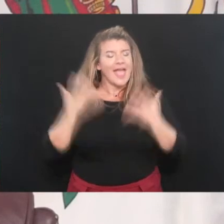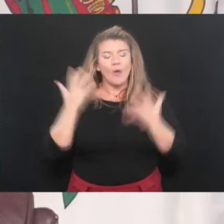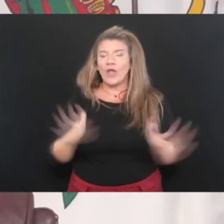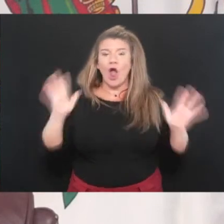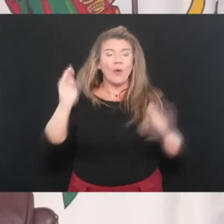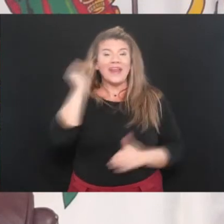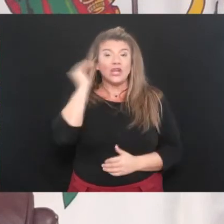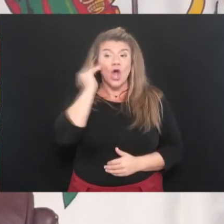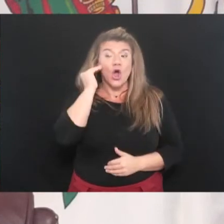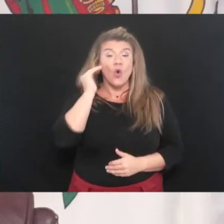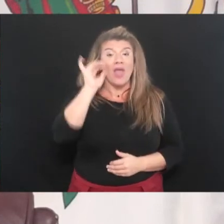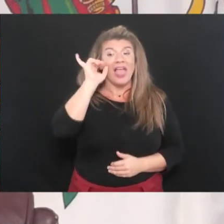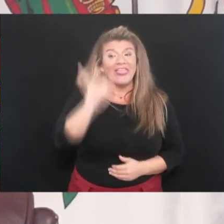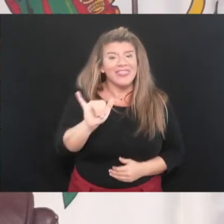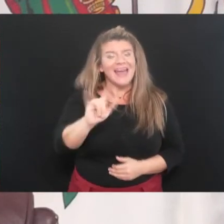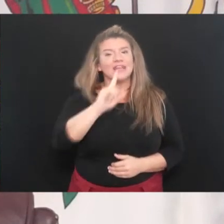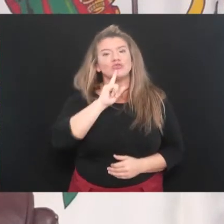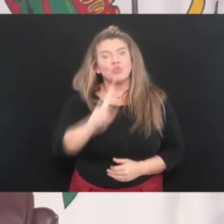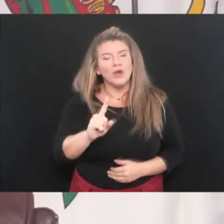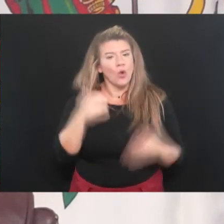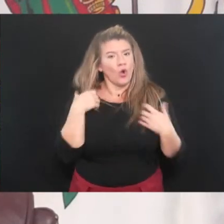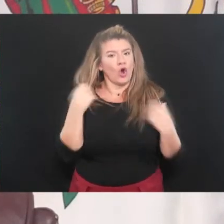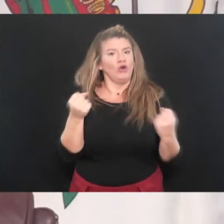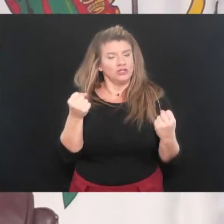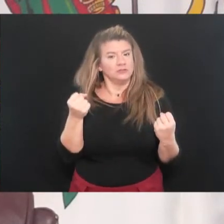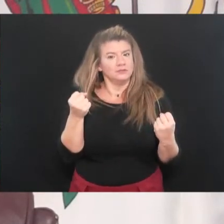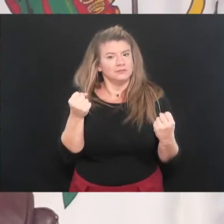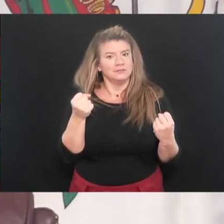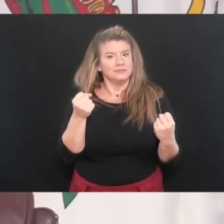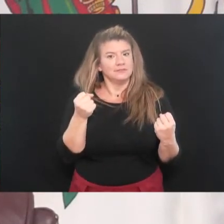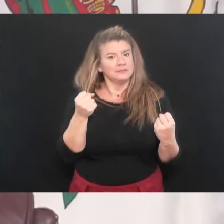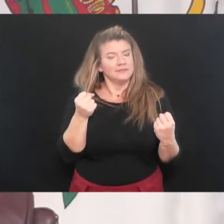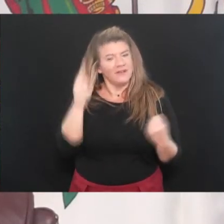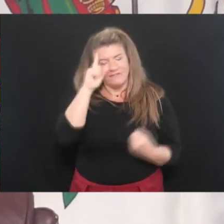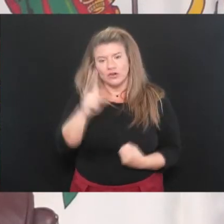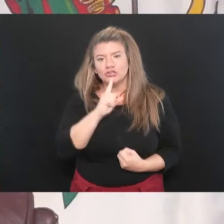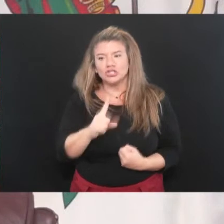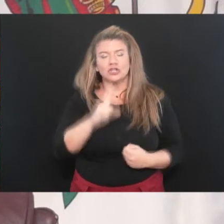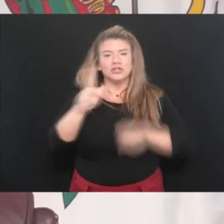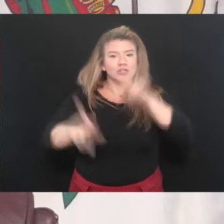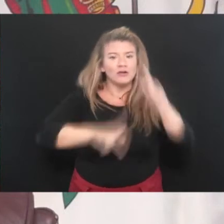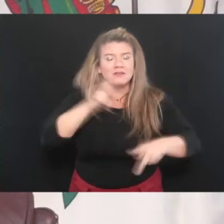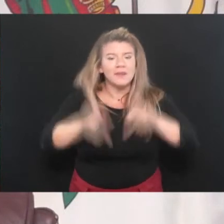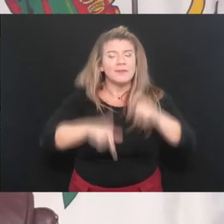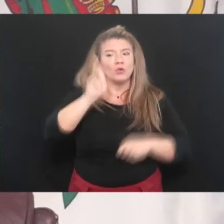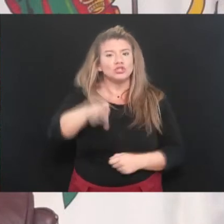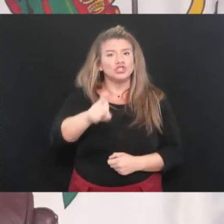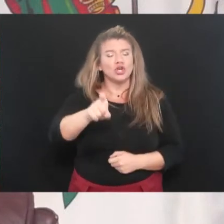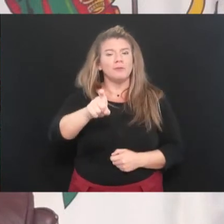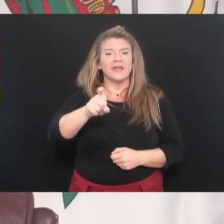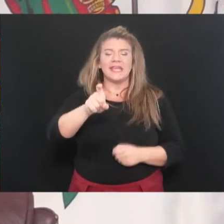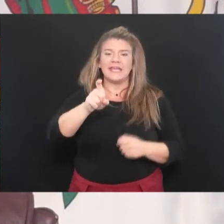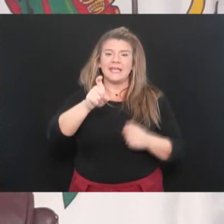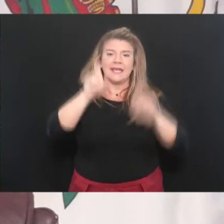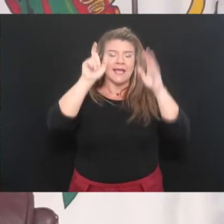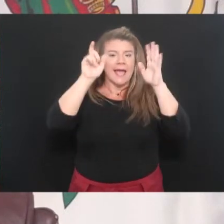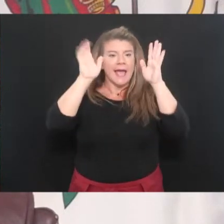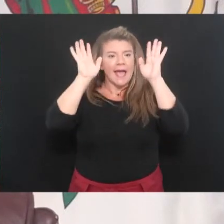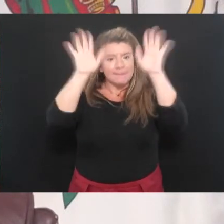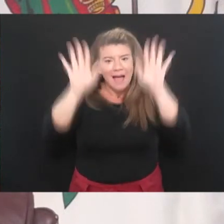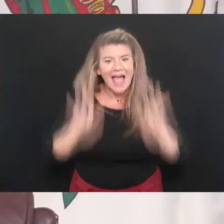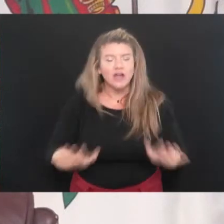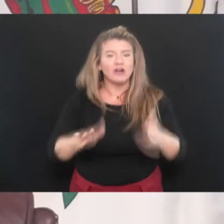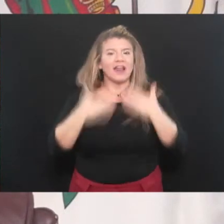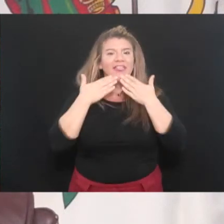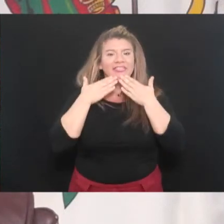know that that is real courage, and absolutely those people should be, admired and